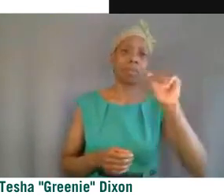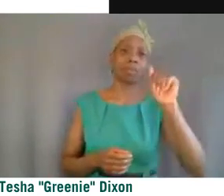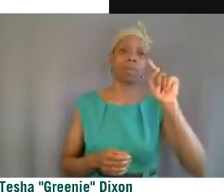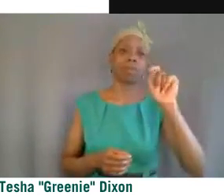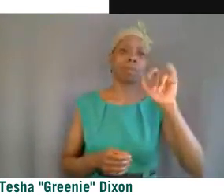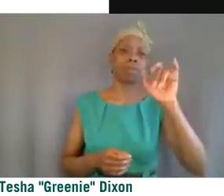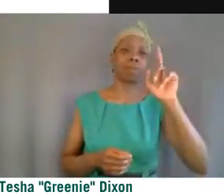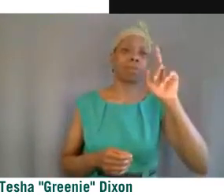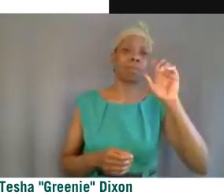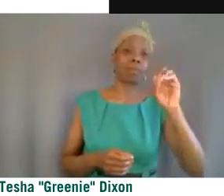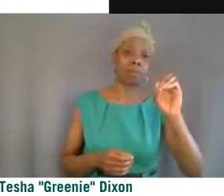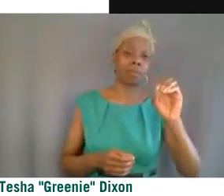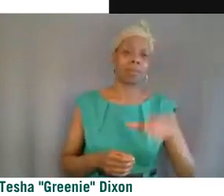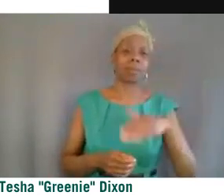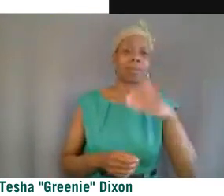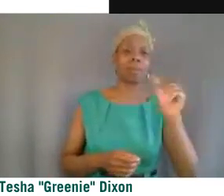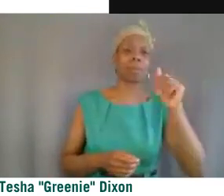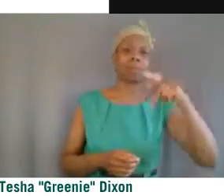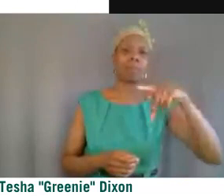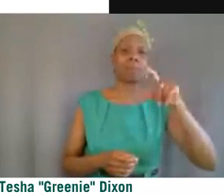athetoid, spastic.